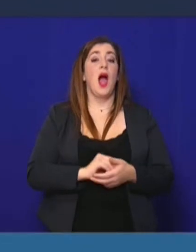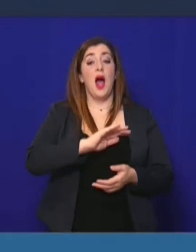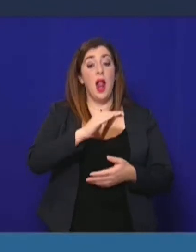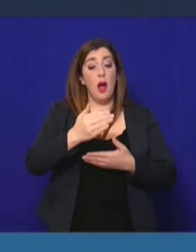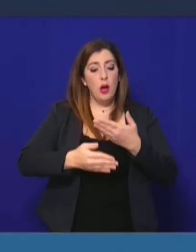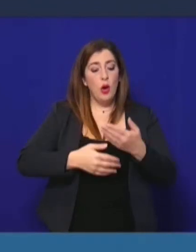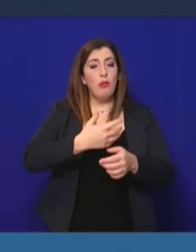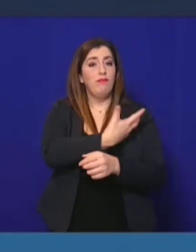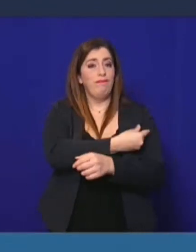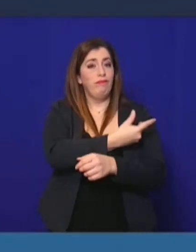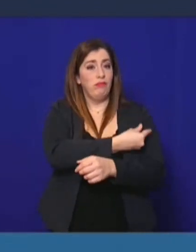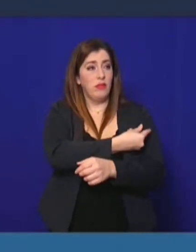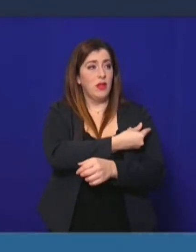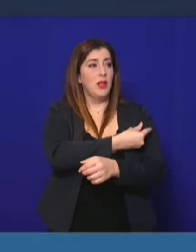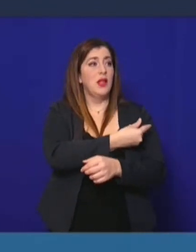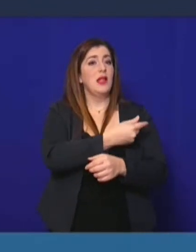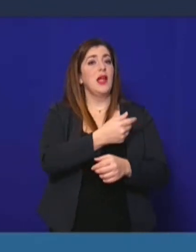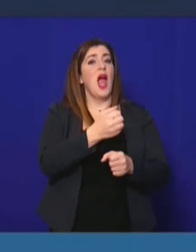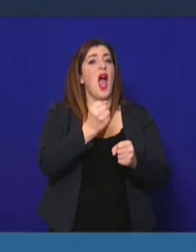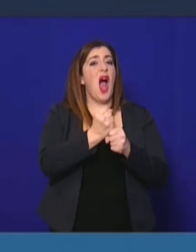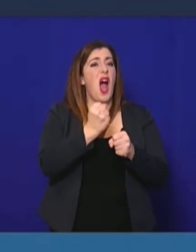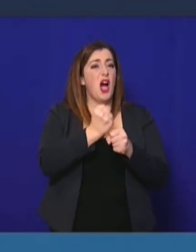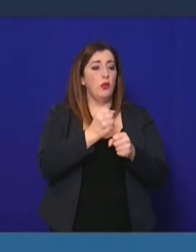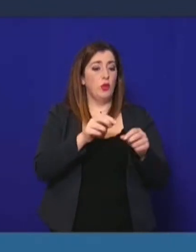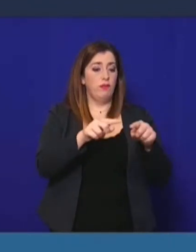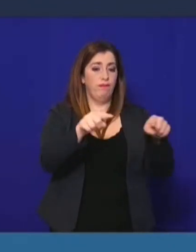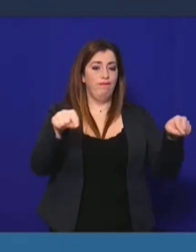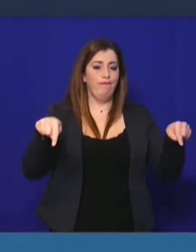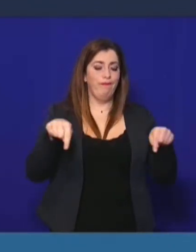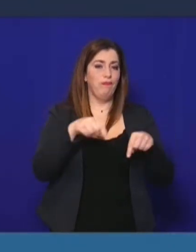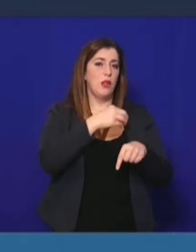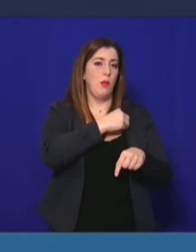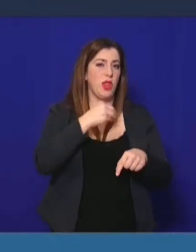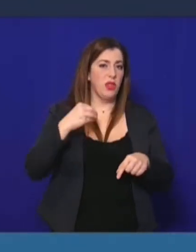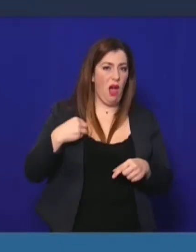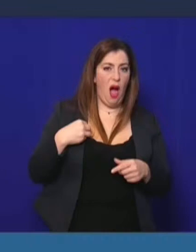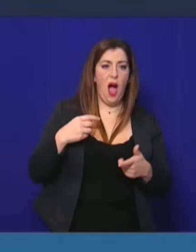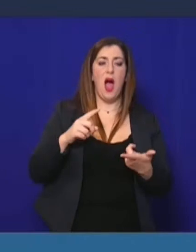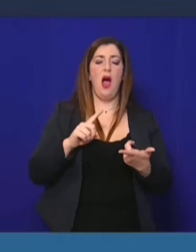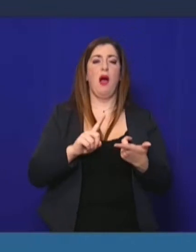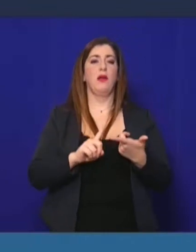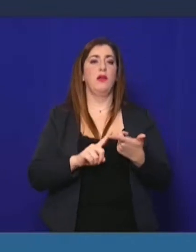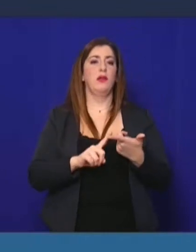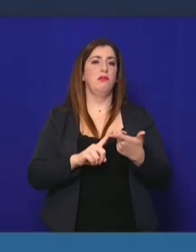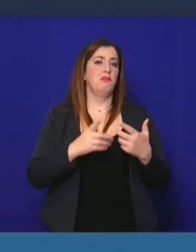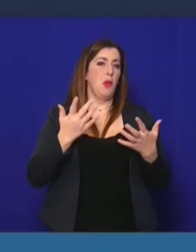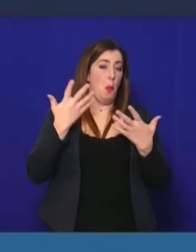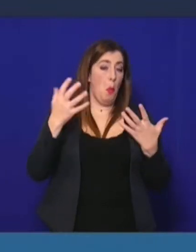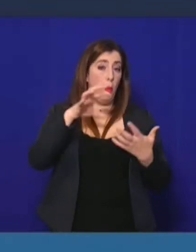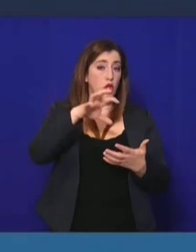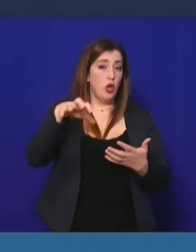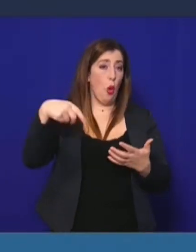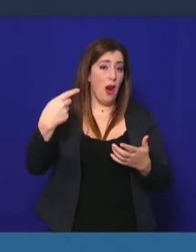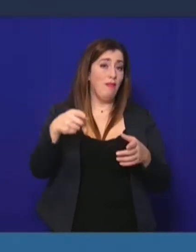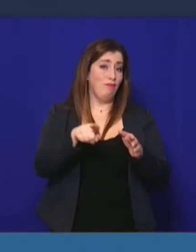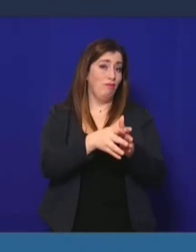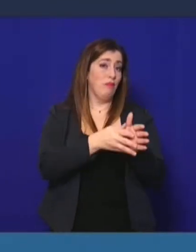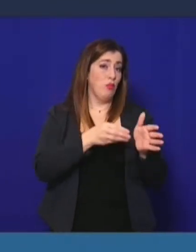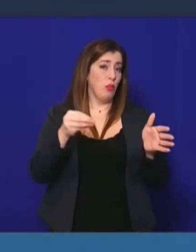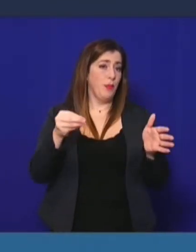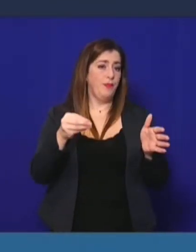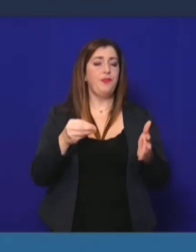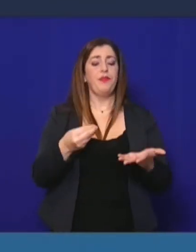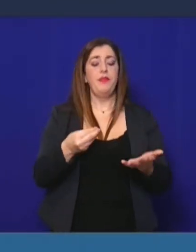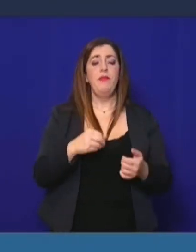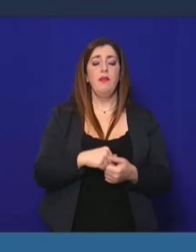li jaħdmu fil-clinical settings, rajtu diġa li bdejna t-tilqim propju minn Mater Day, mill-isptar Tawdex,